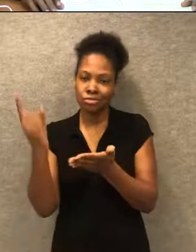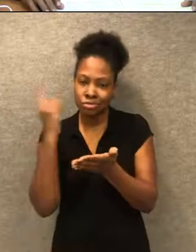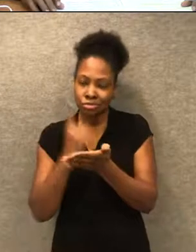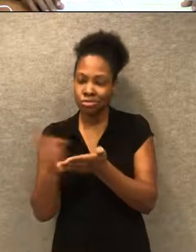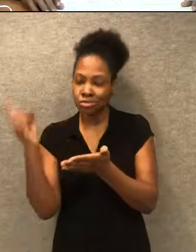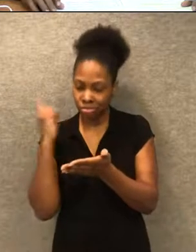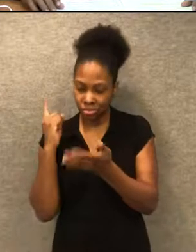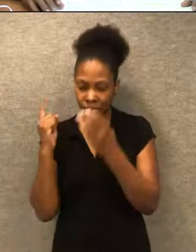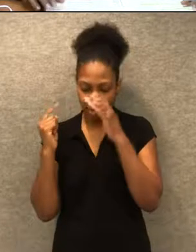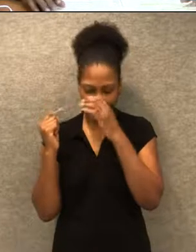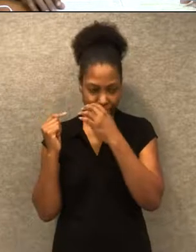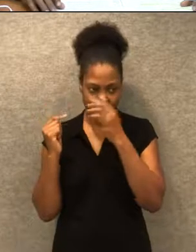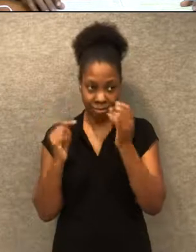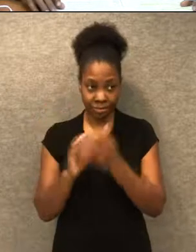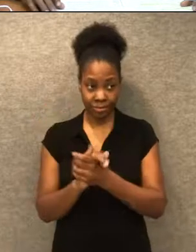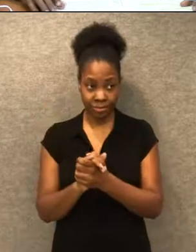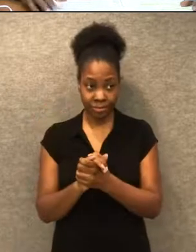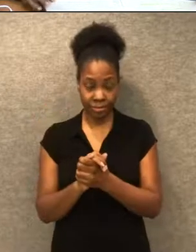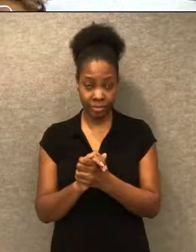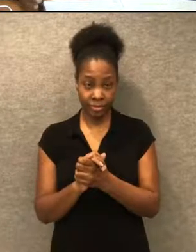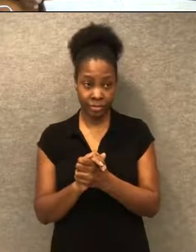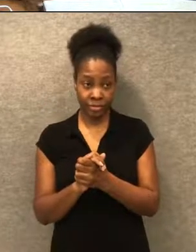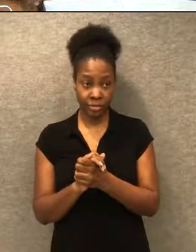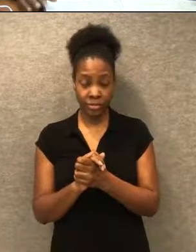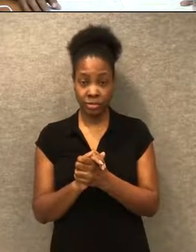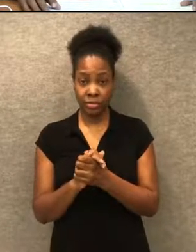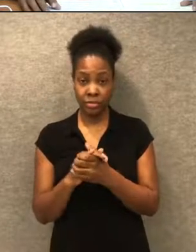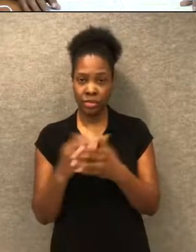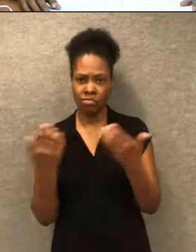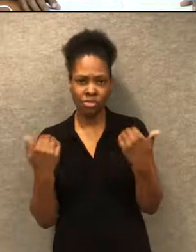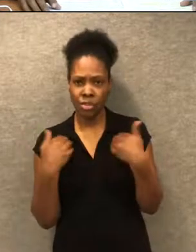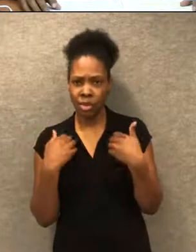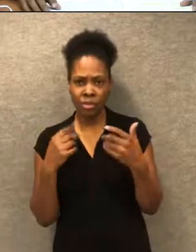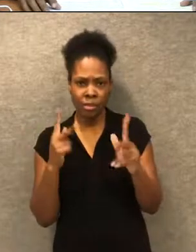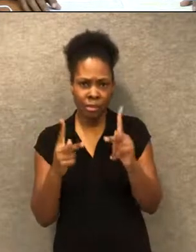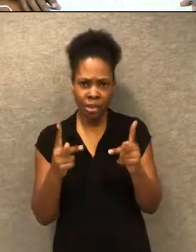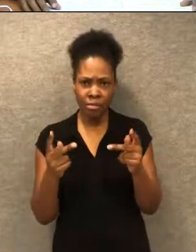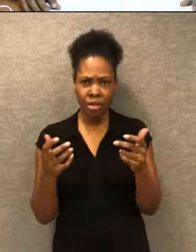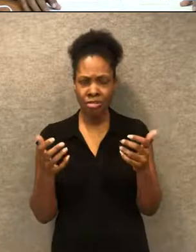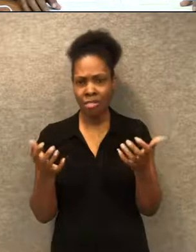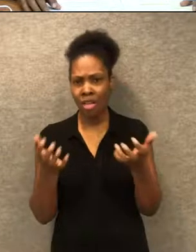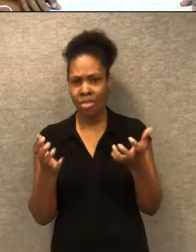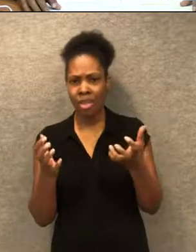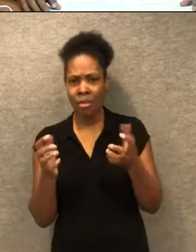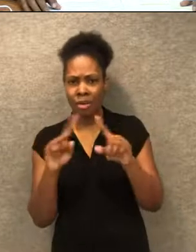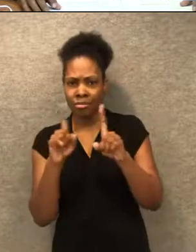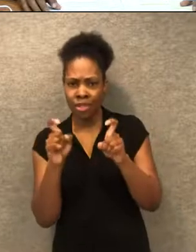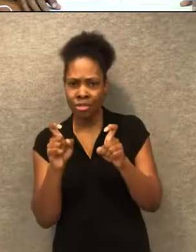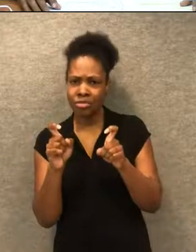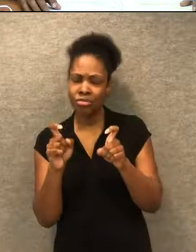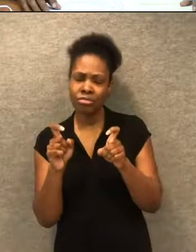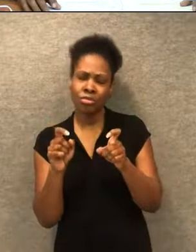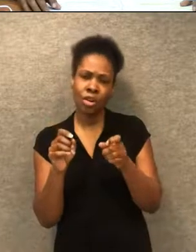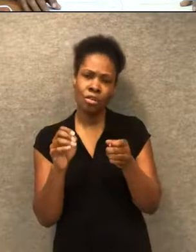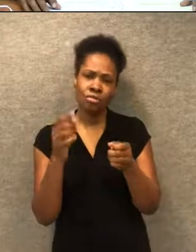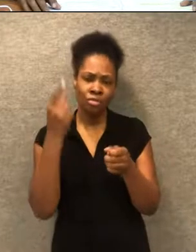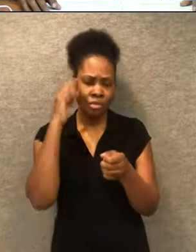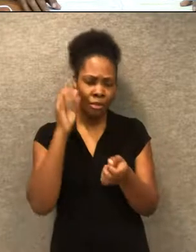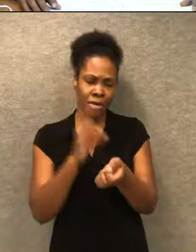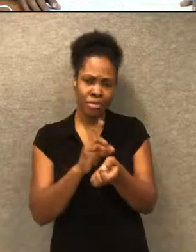right. Do we have anybody out there want to ask Dr. Thomas some questions?